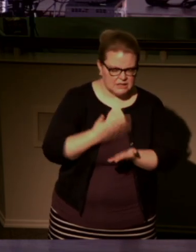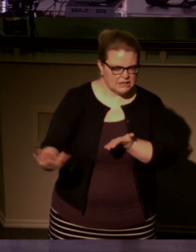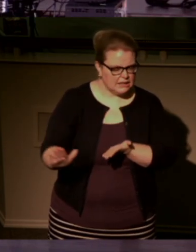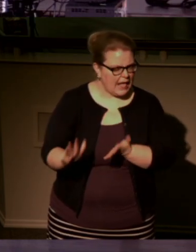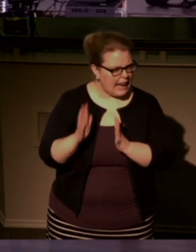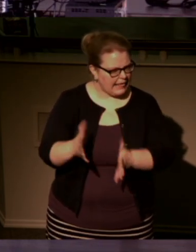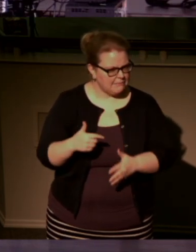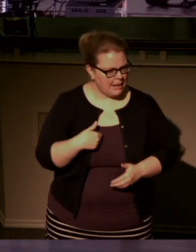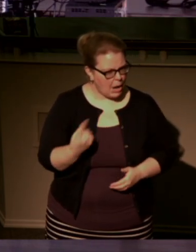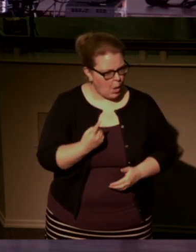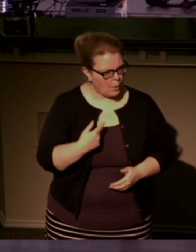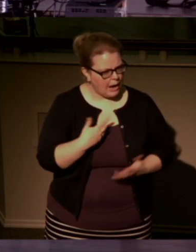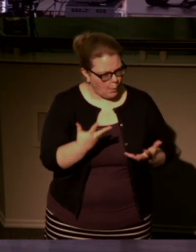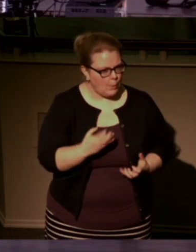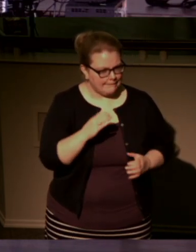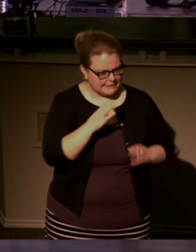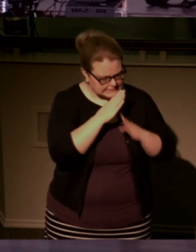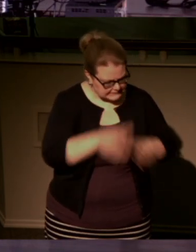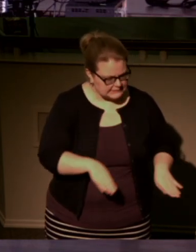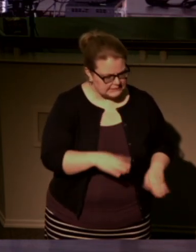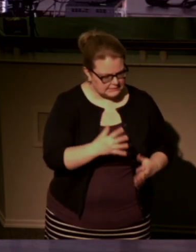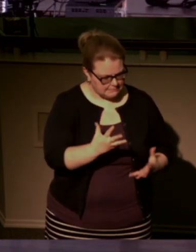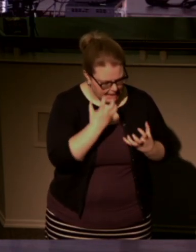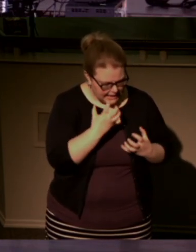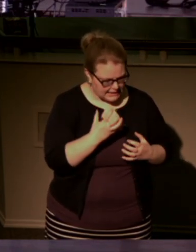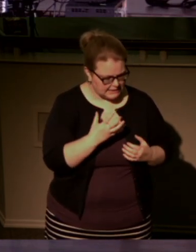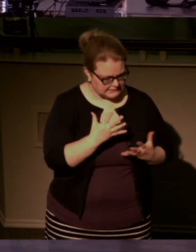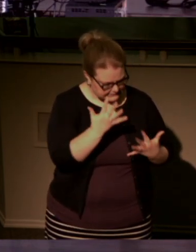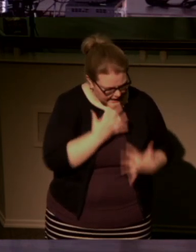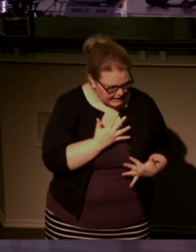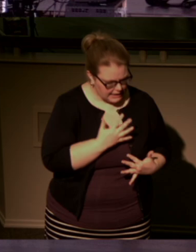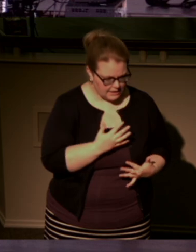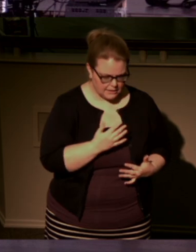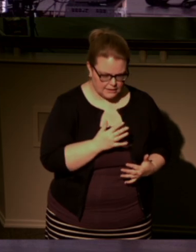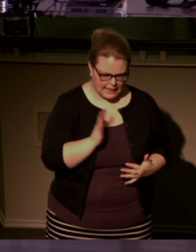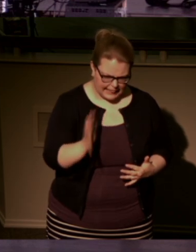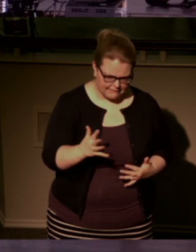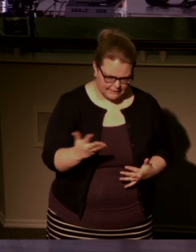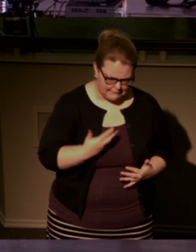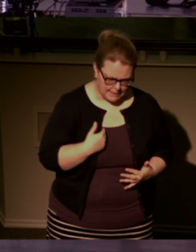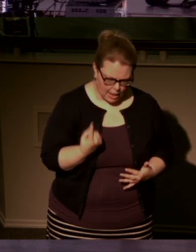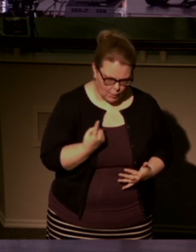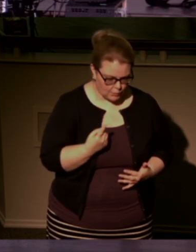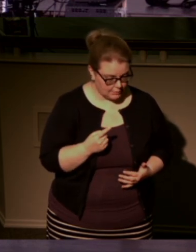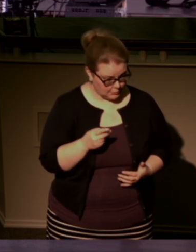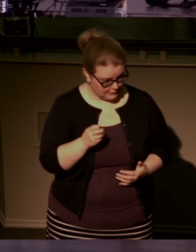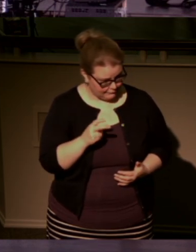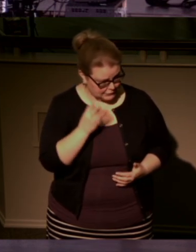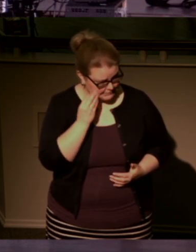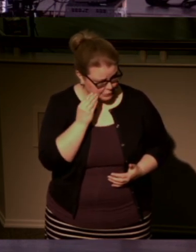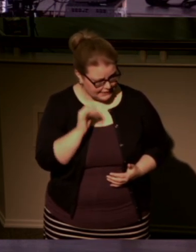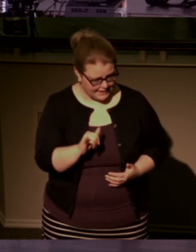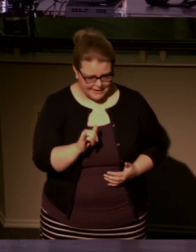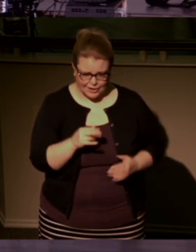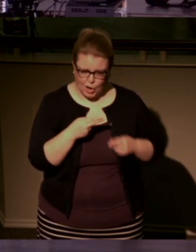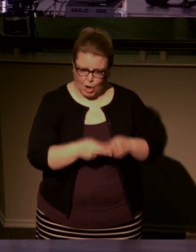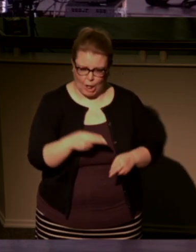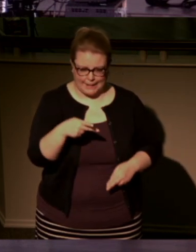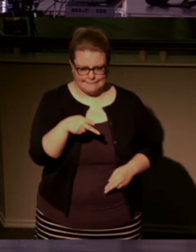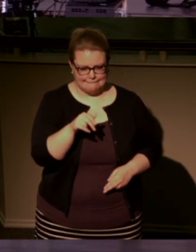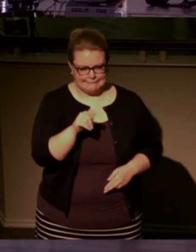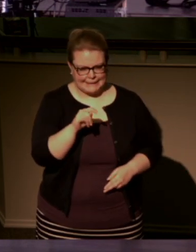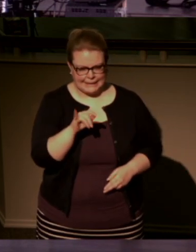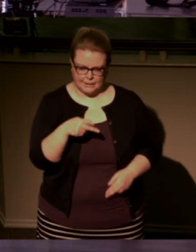me alone. I just want to be sad and upset and despair about it for a moment. You ever had a pity party? That's exactly what it